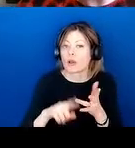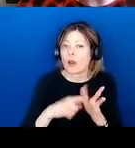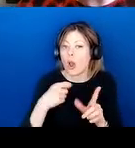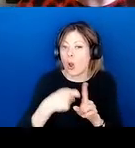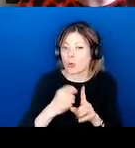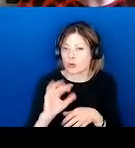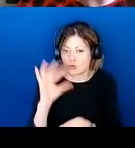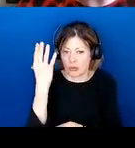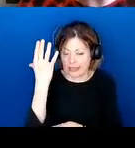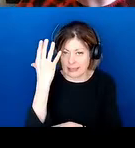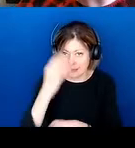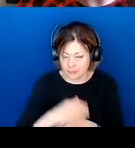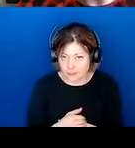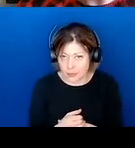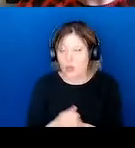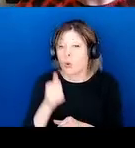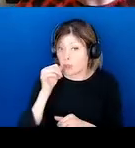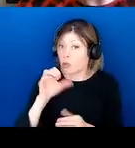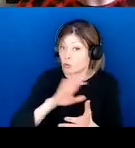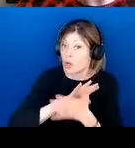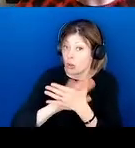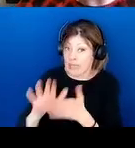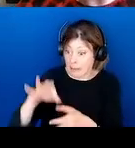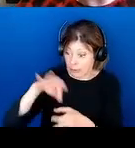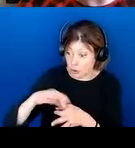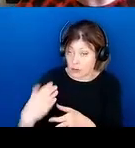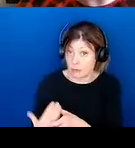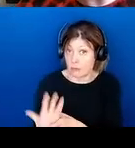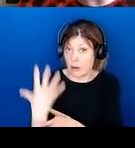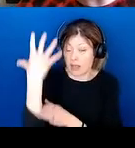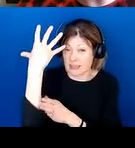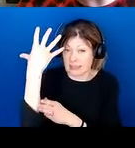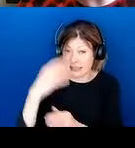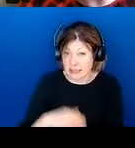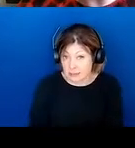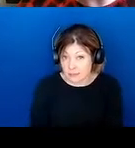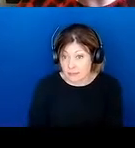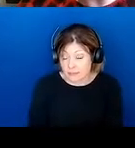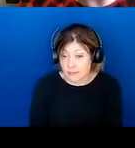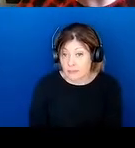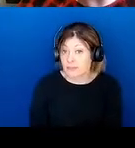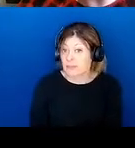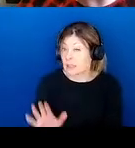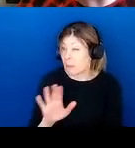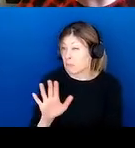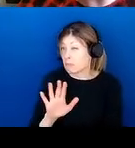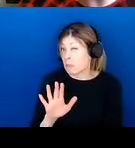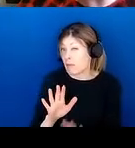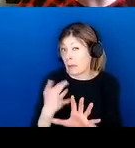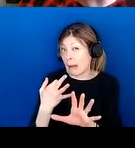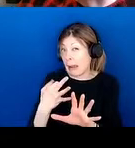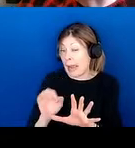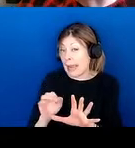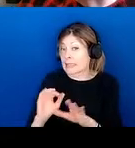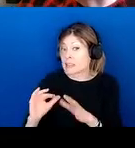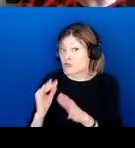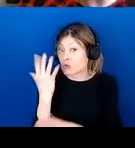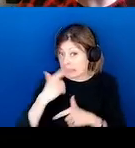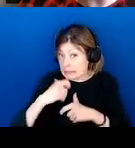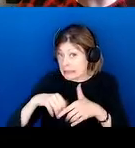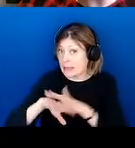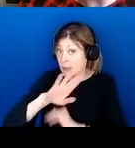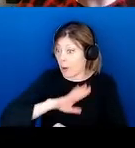We know that was planted by Hamilton, and it's one of about 80 trees remaining in the park that are over 250 years